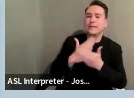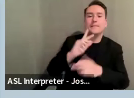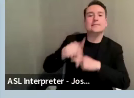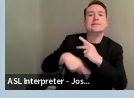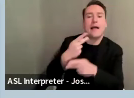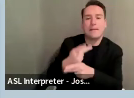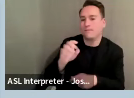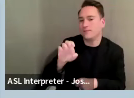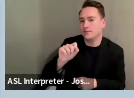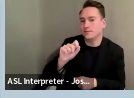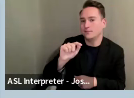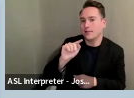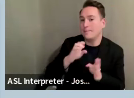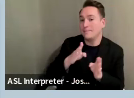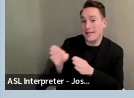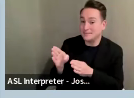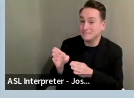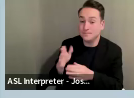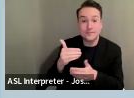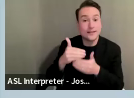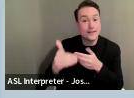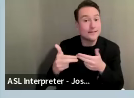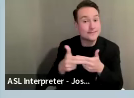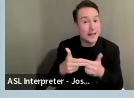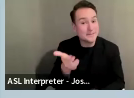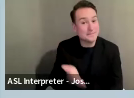planning. Next slide.